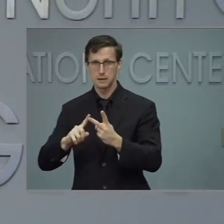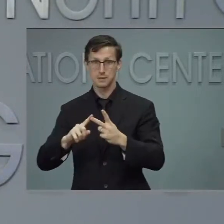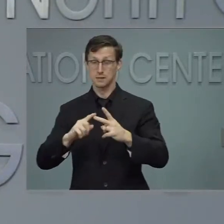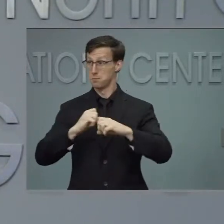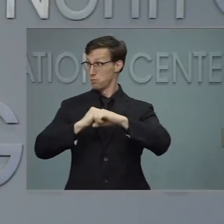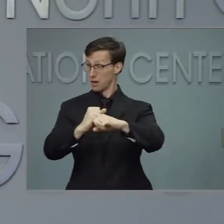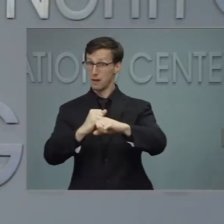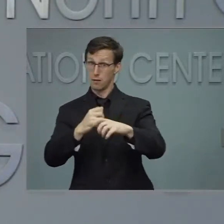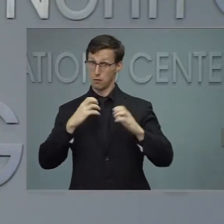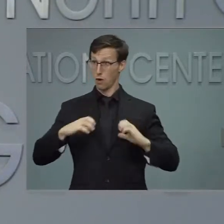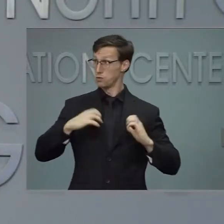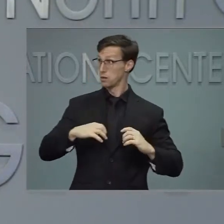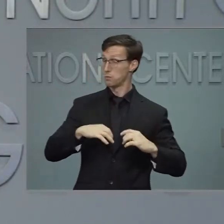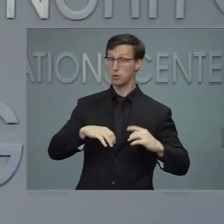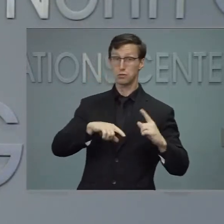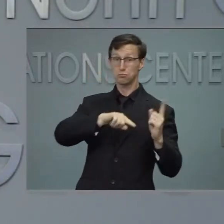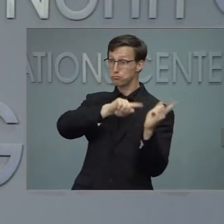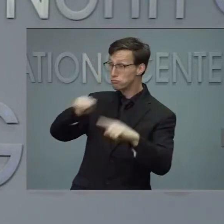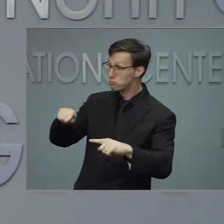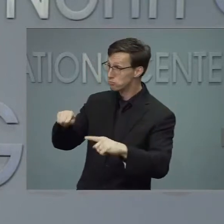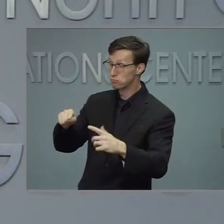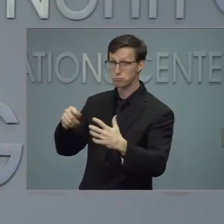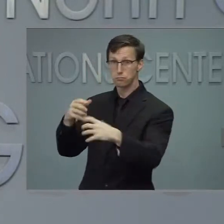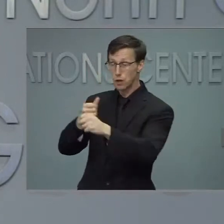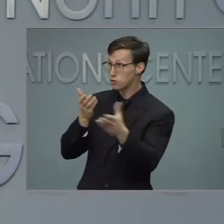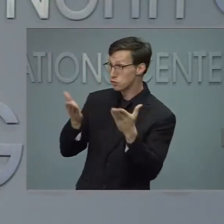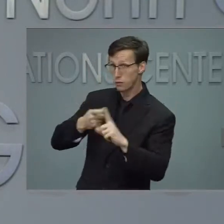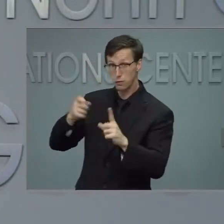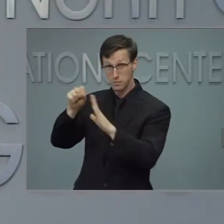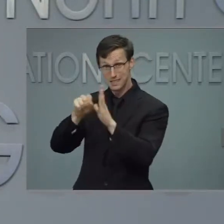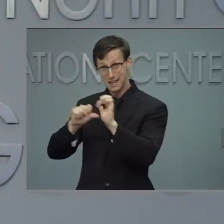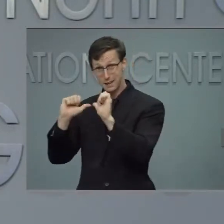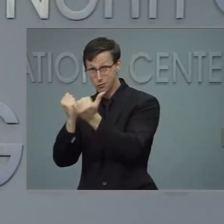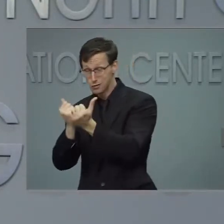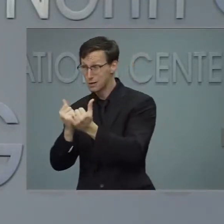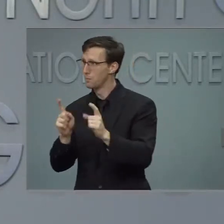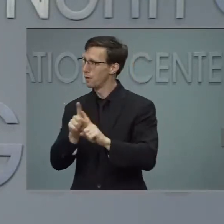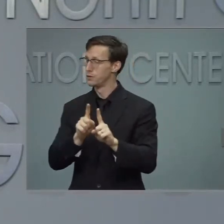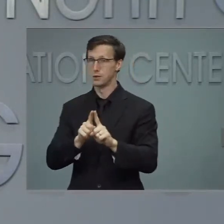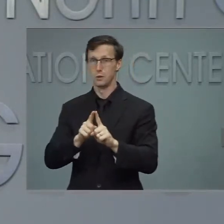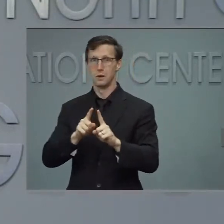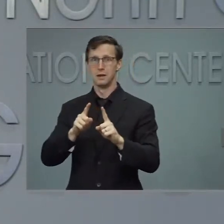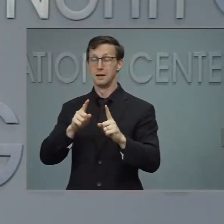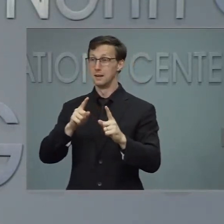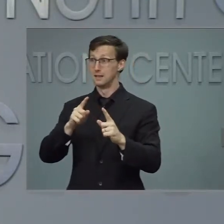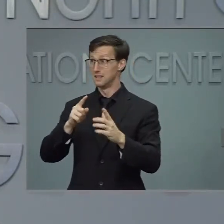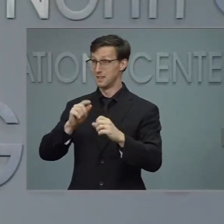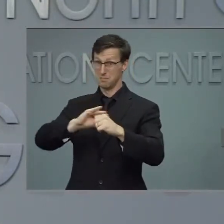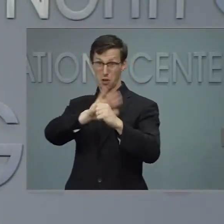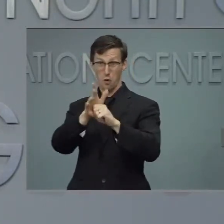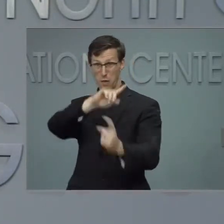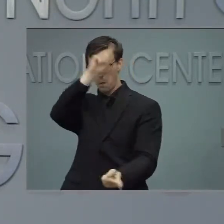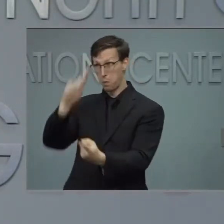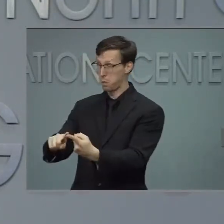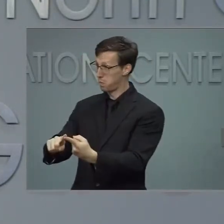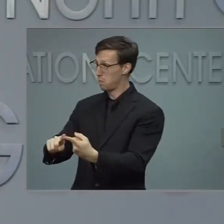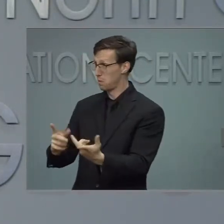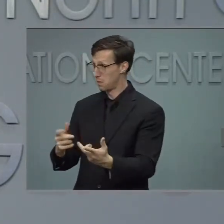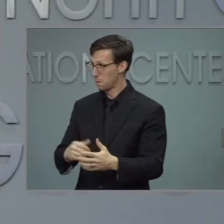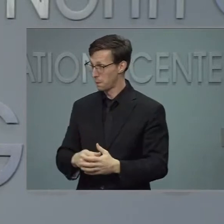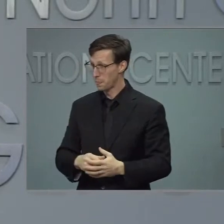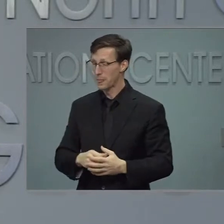employee agencies, and to get this pandemic behind us. That's why we're doing it. And then the last one,